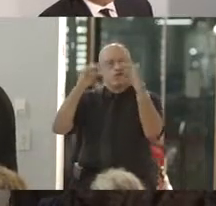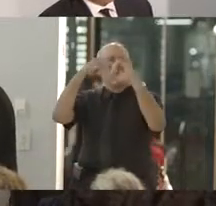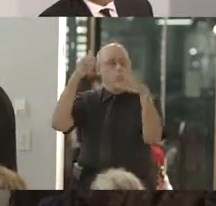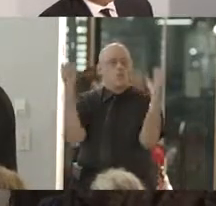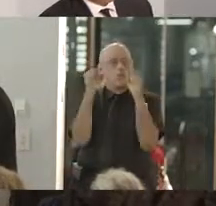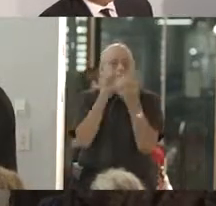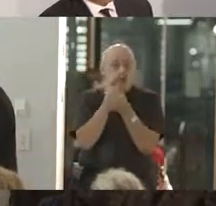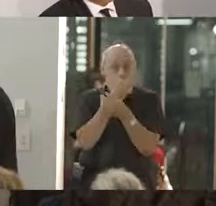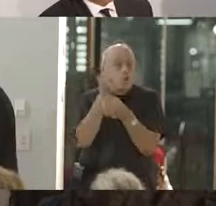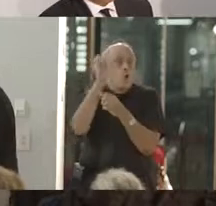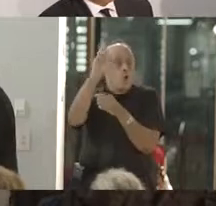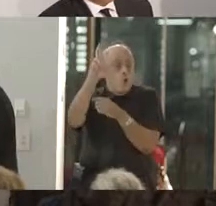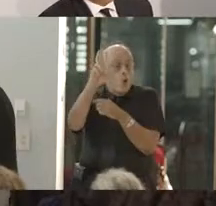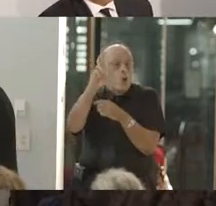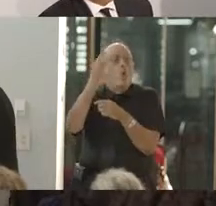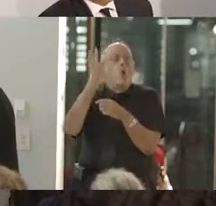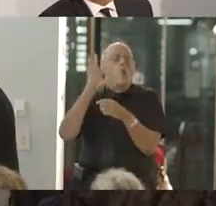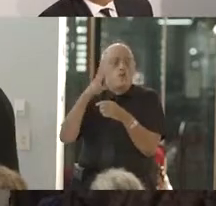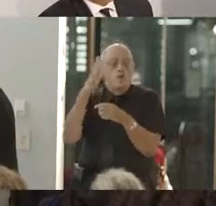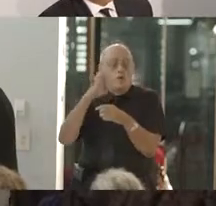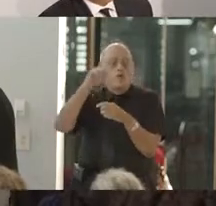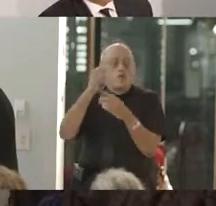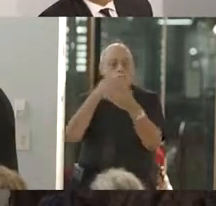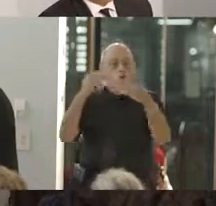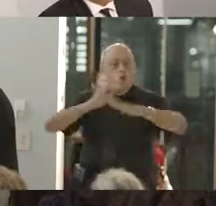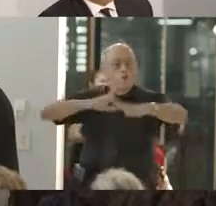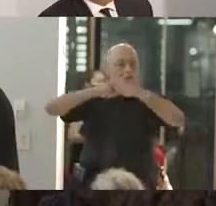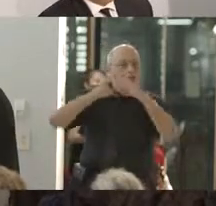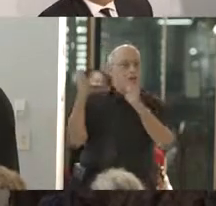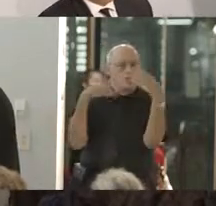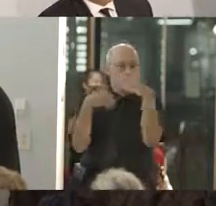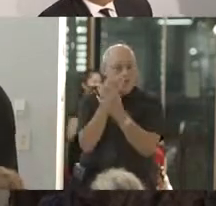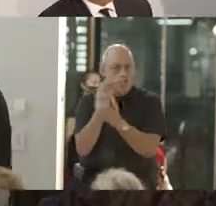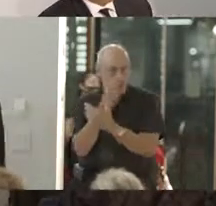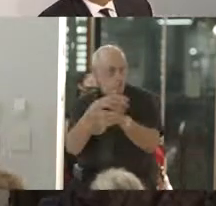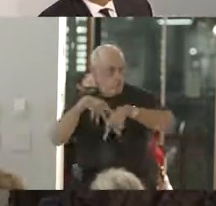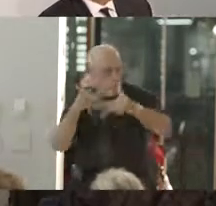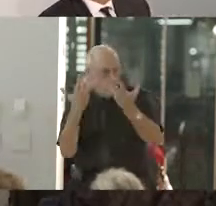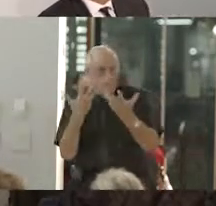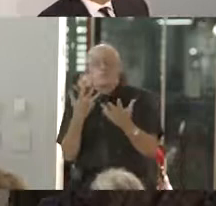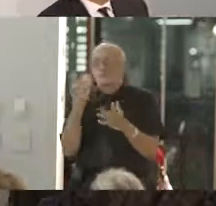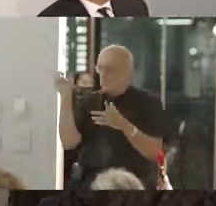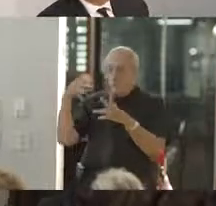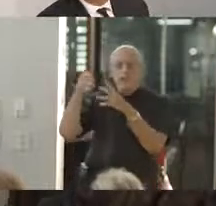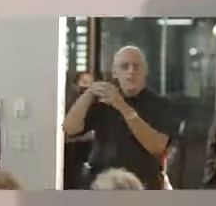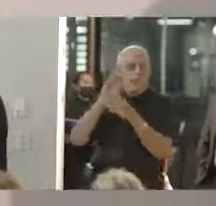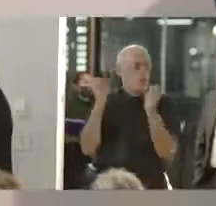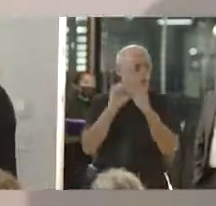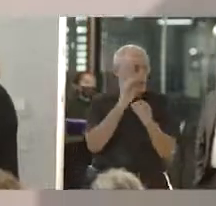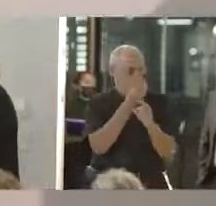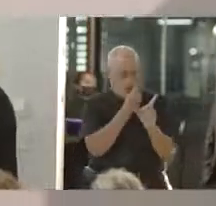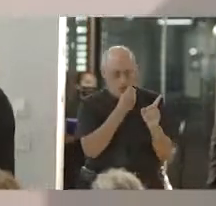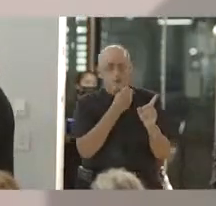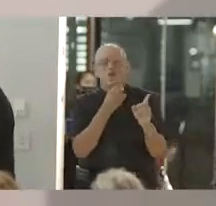be a 4-foot wall blocking the winter garden? Yeah. So the interior of the winter garden, we are